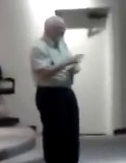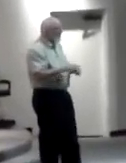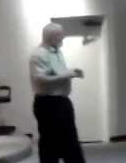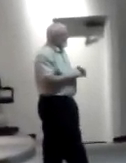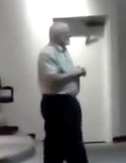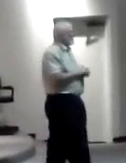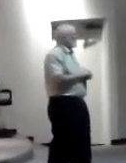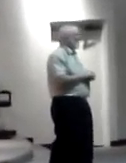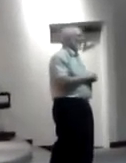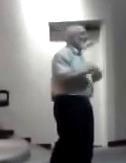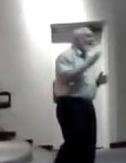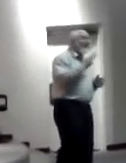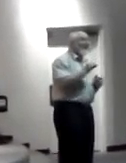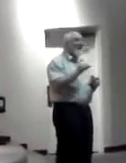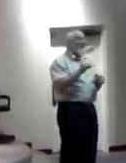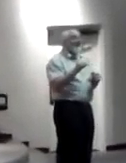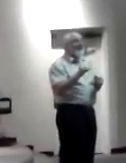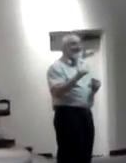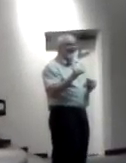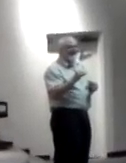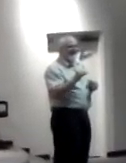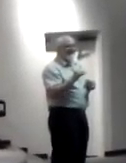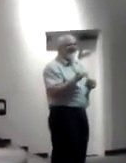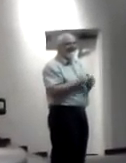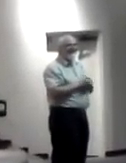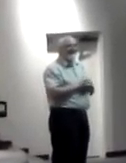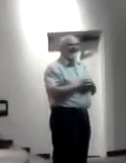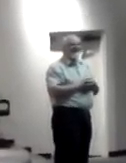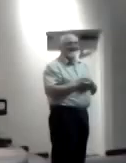soup. And I mean, it's water.